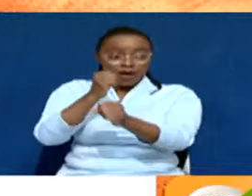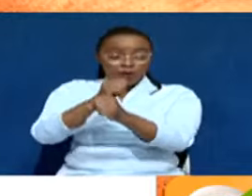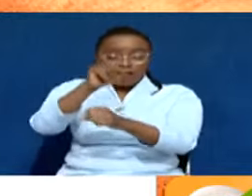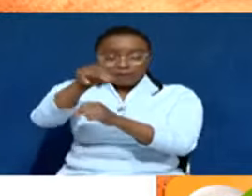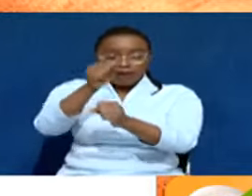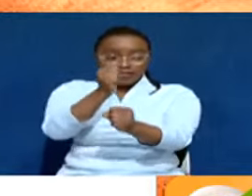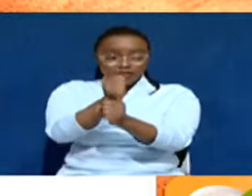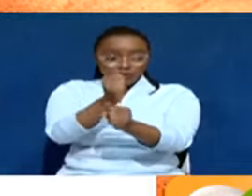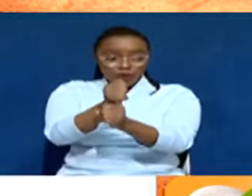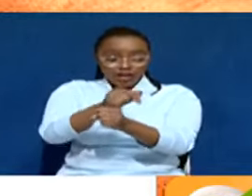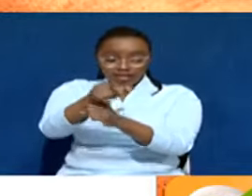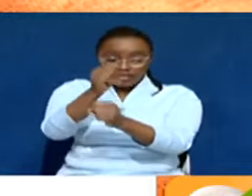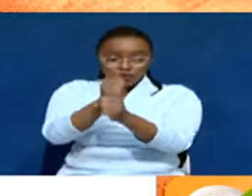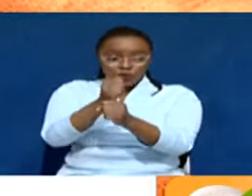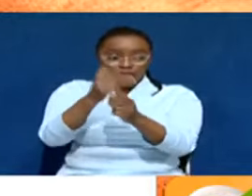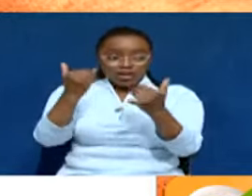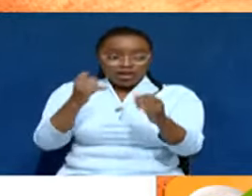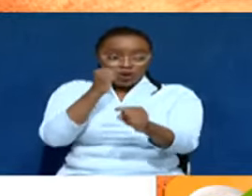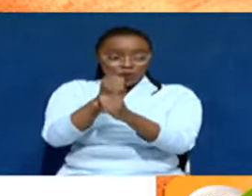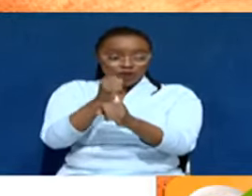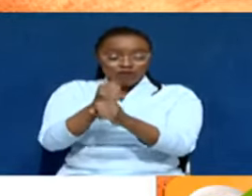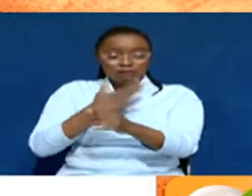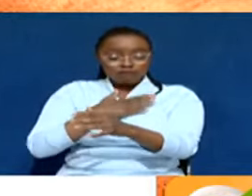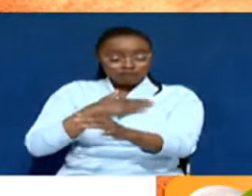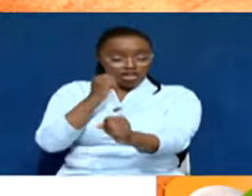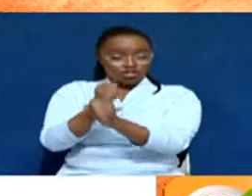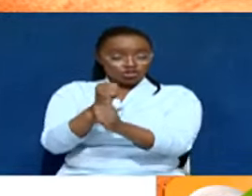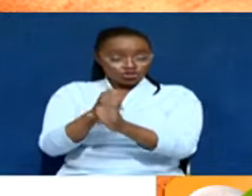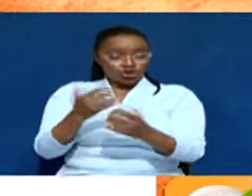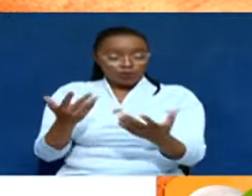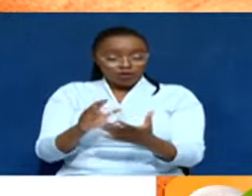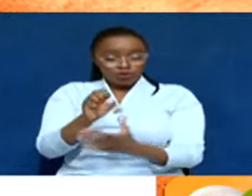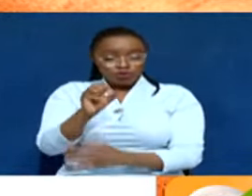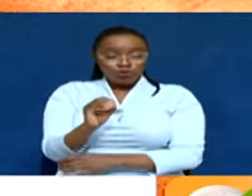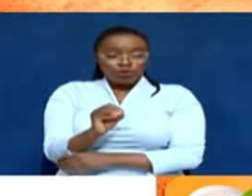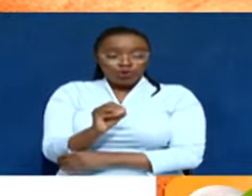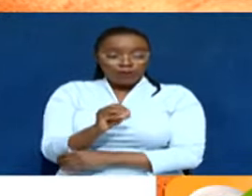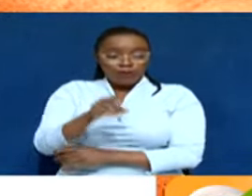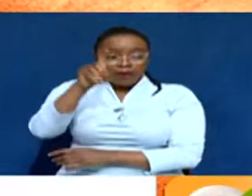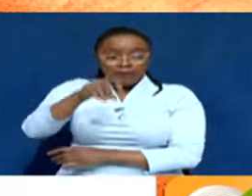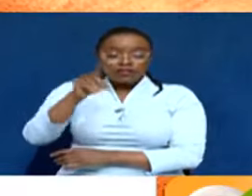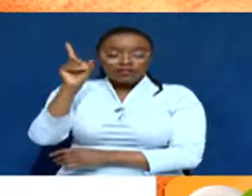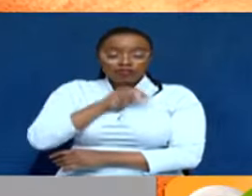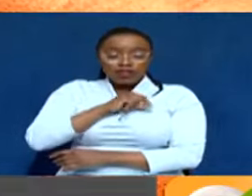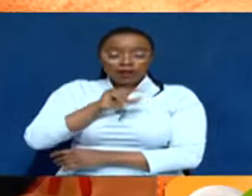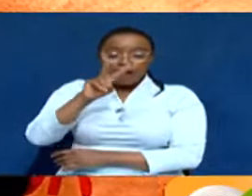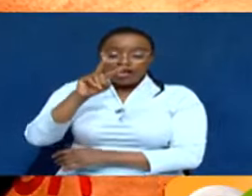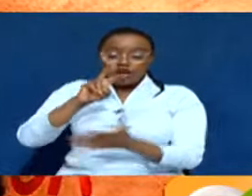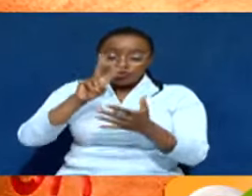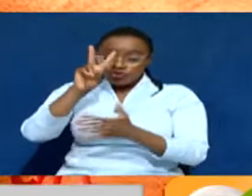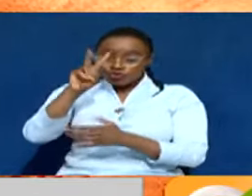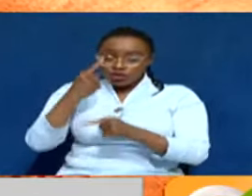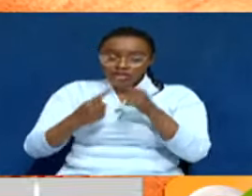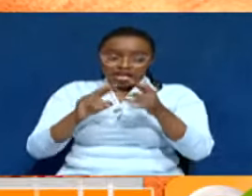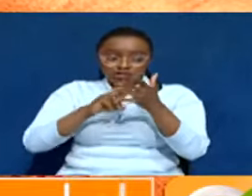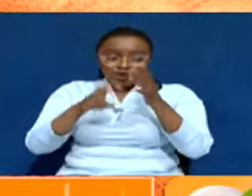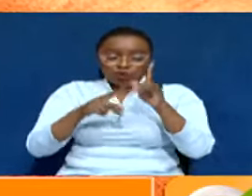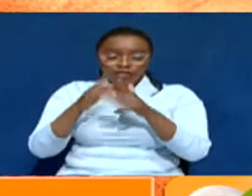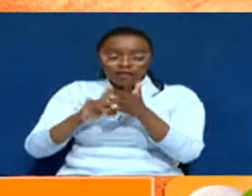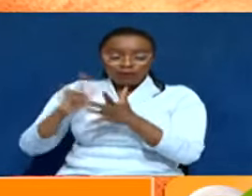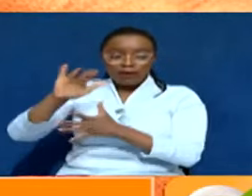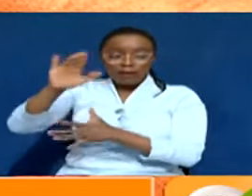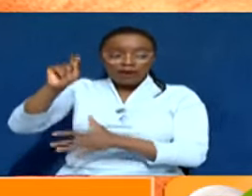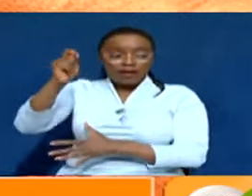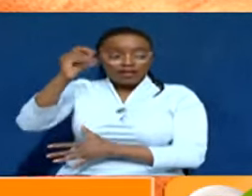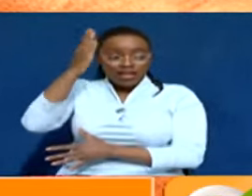lazima nifanye, so hii kazi nafanya ni part of that job. So ni lazima nimalize contract yangu ya 2 years ndio nirudi nyumbani.